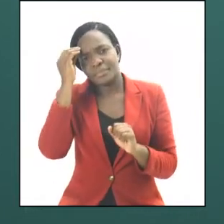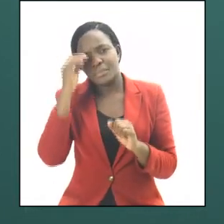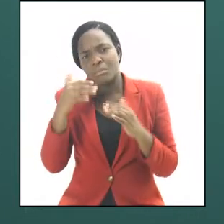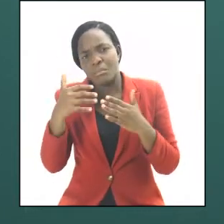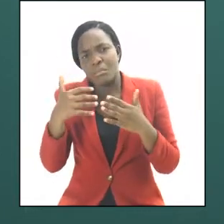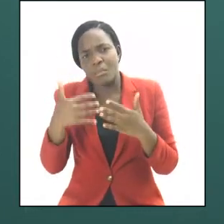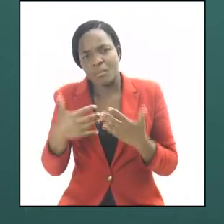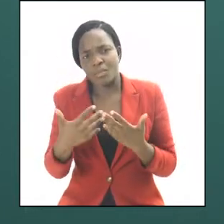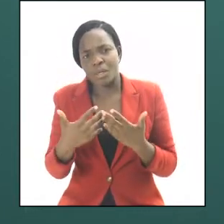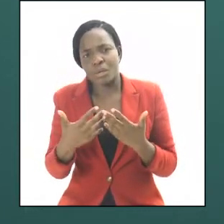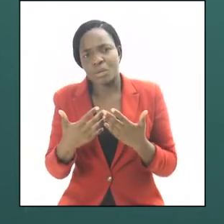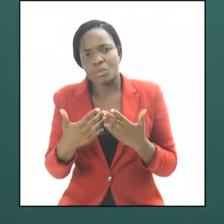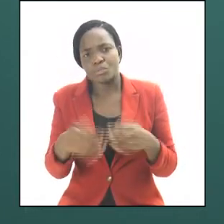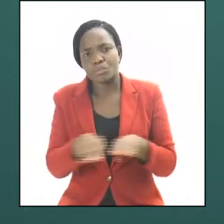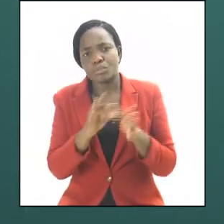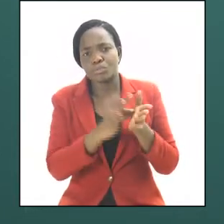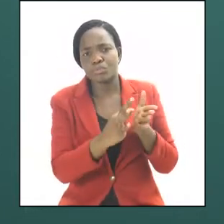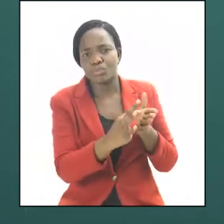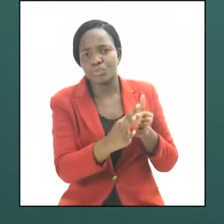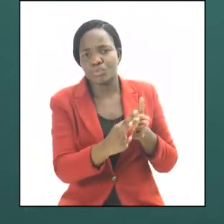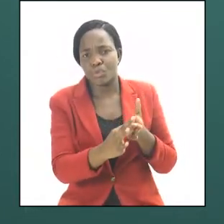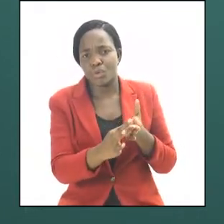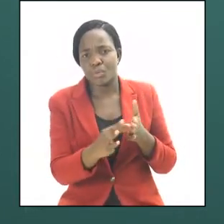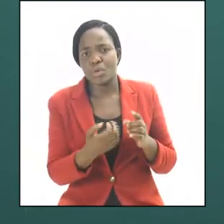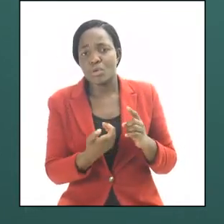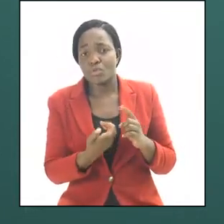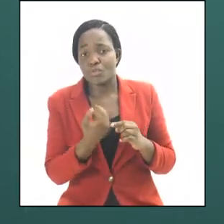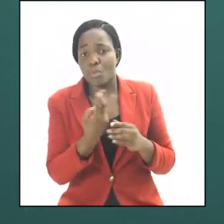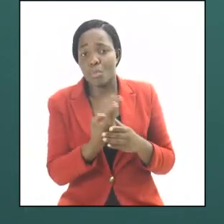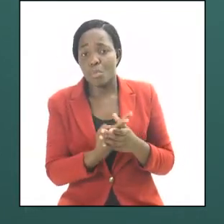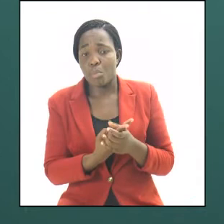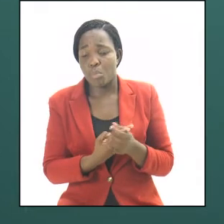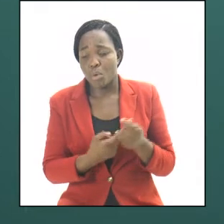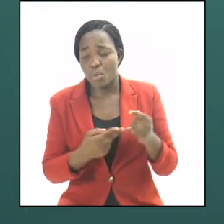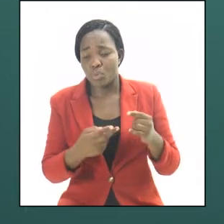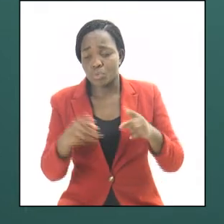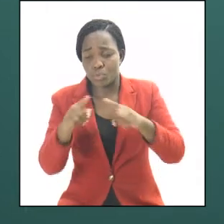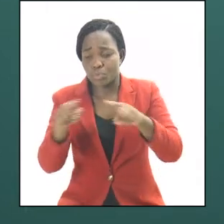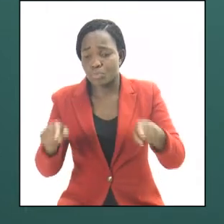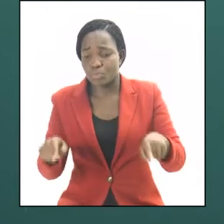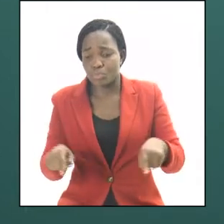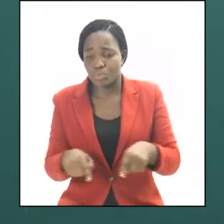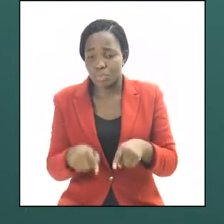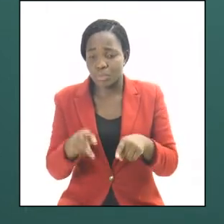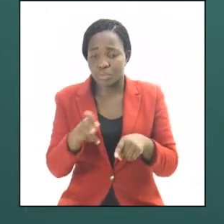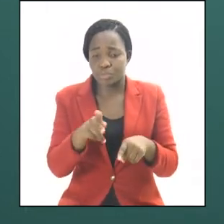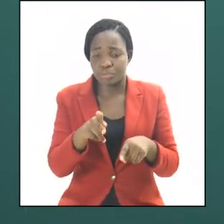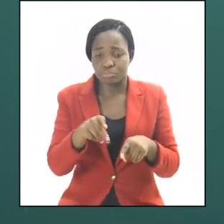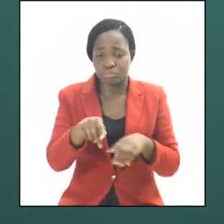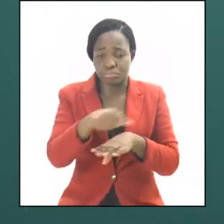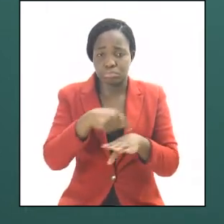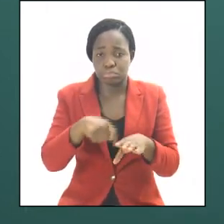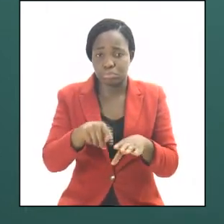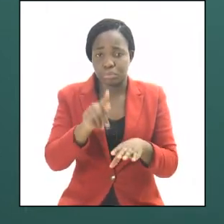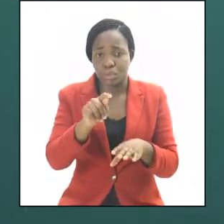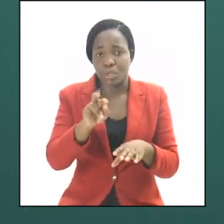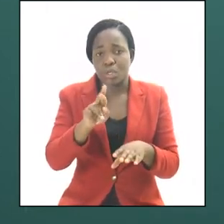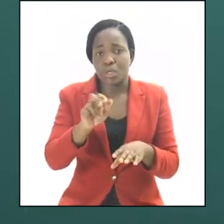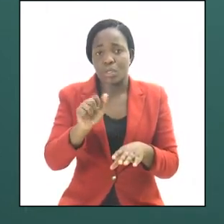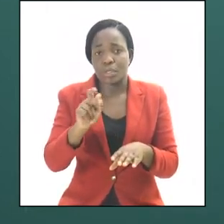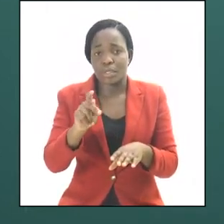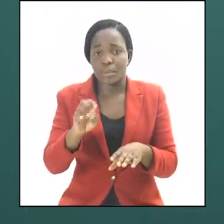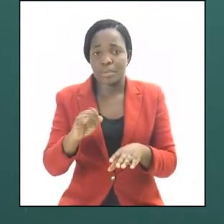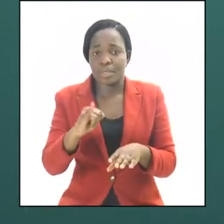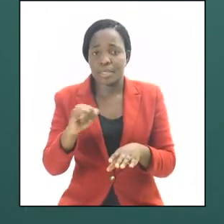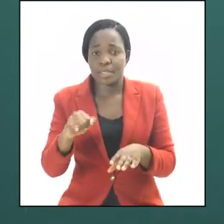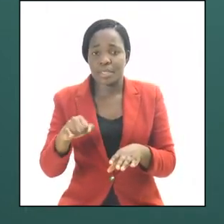way to derive a formula for both the area and the perimeter of a trapezium. In an exam later